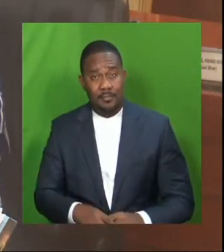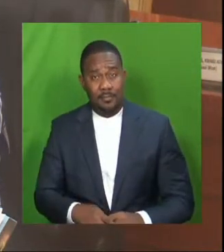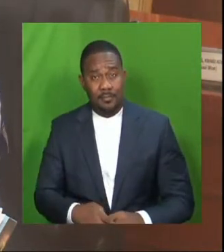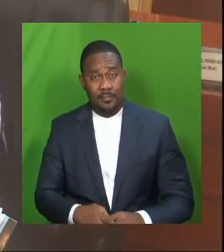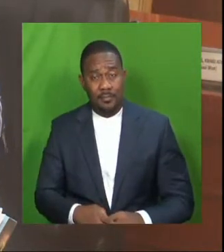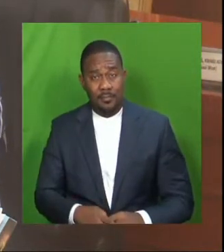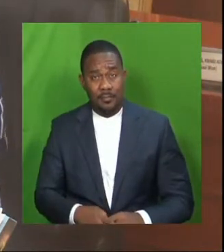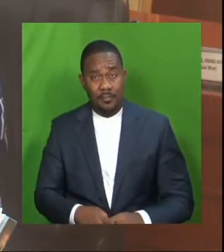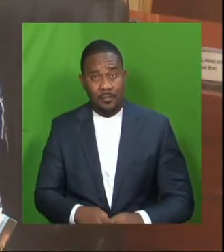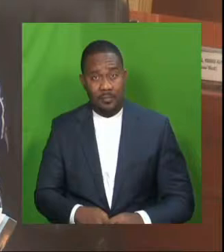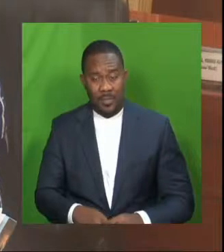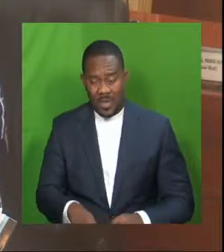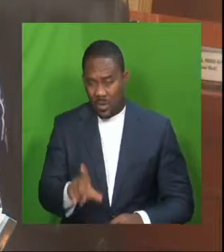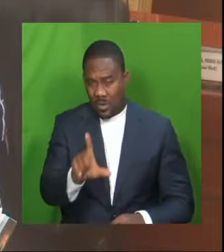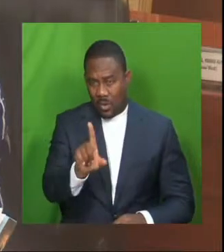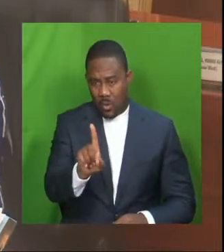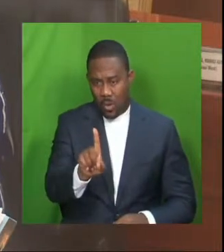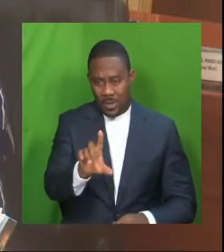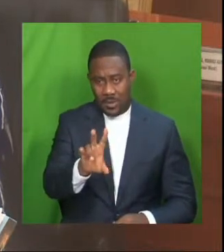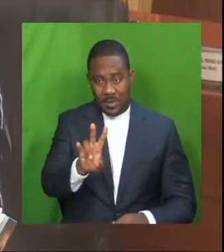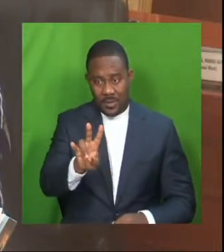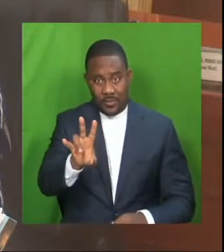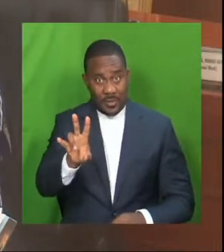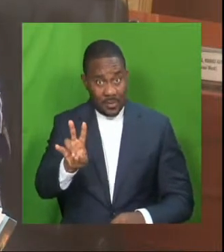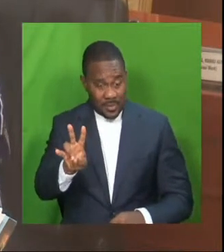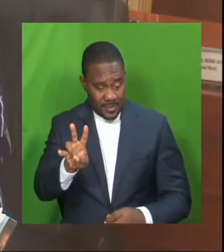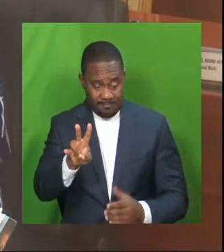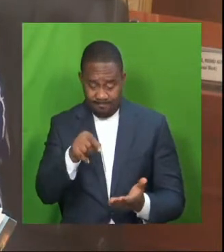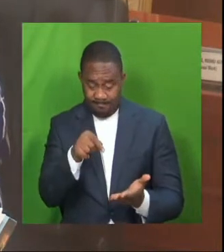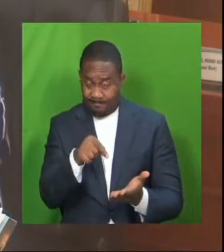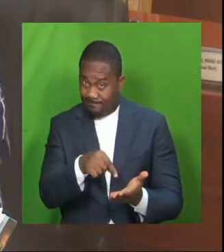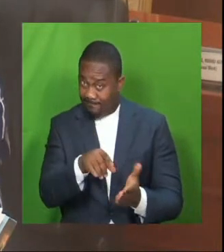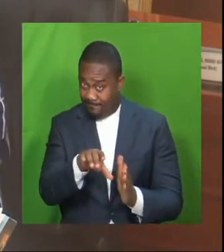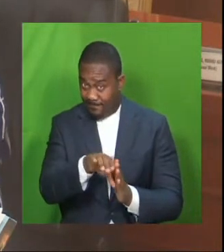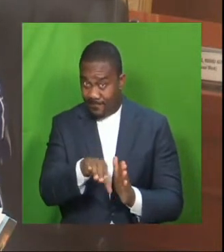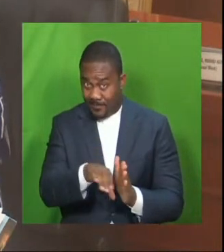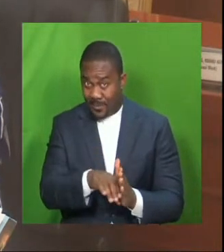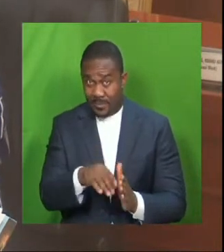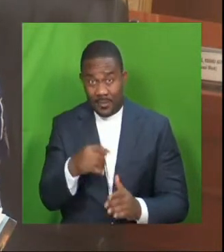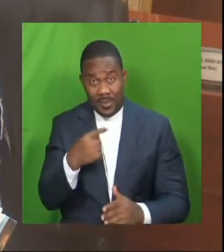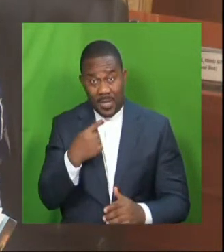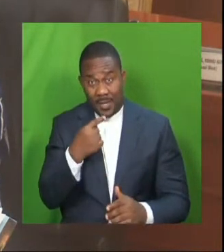Article 177 of the Constitution provides